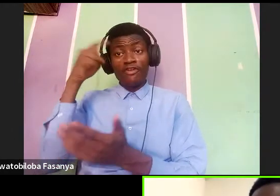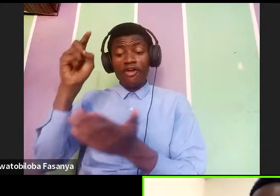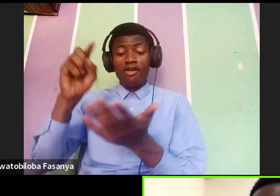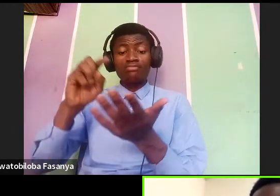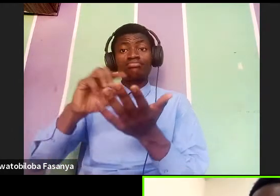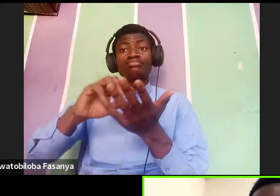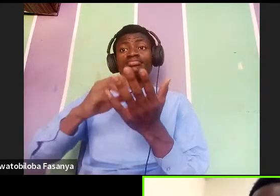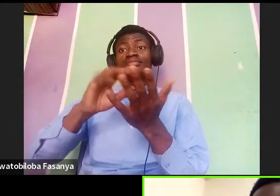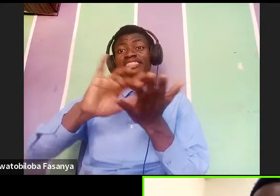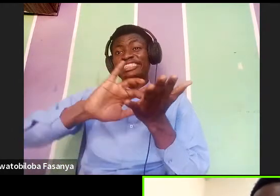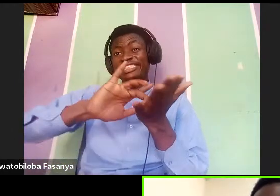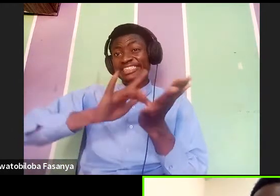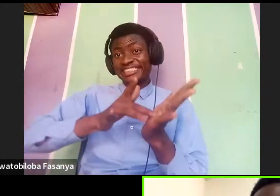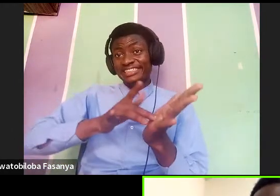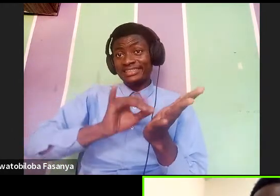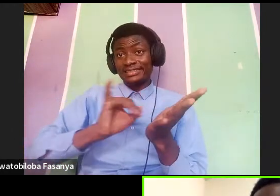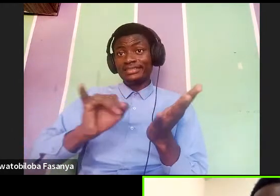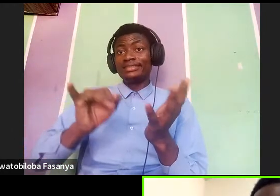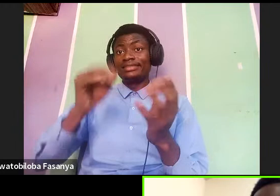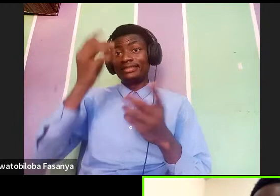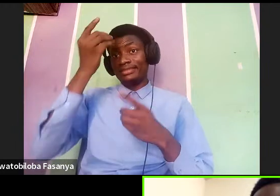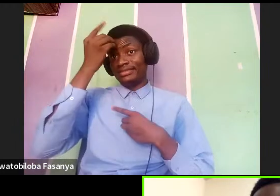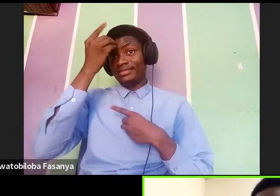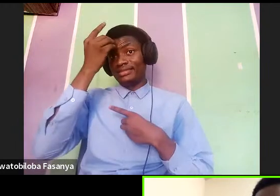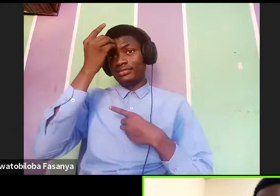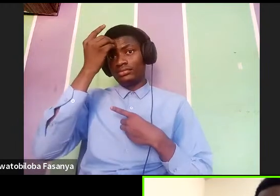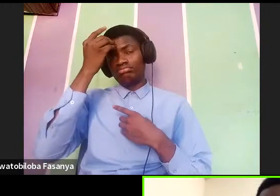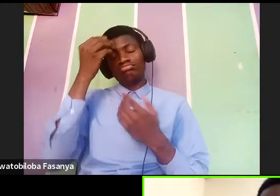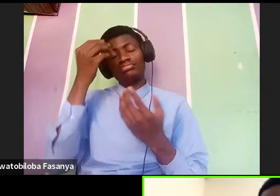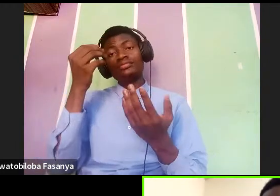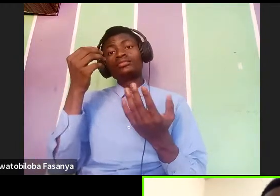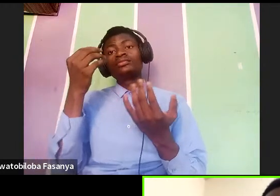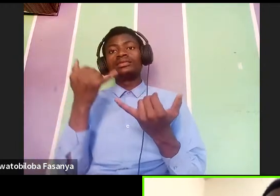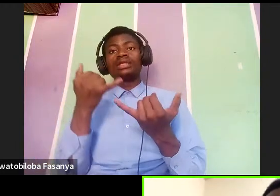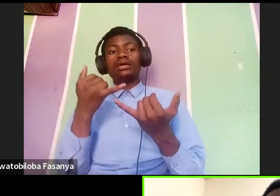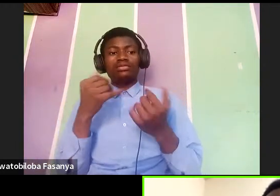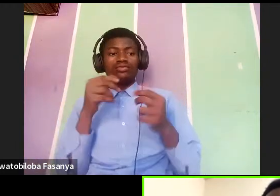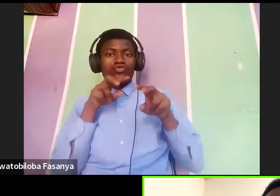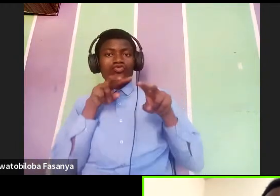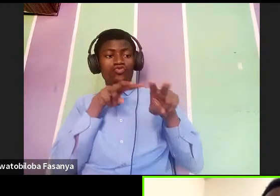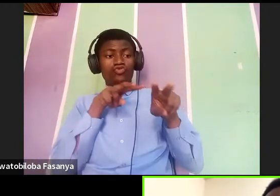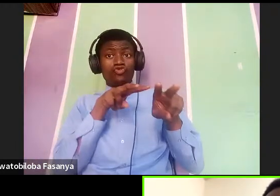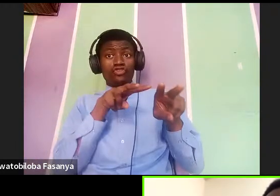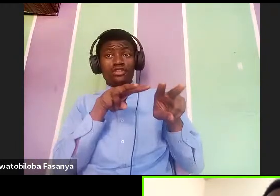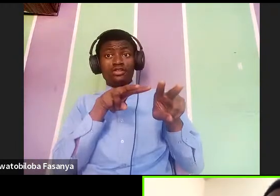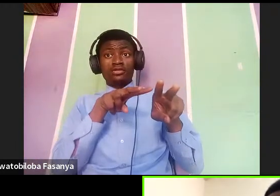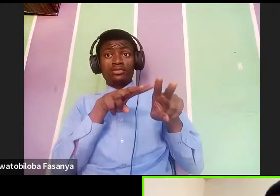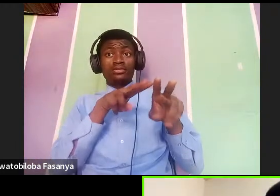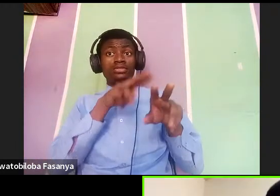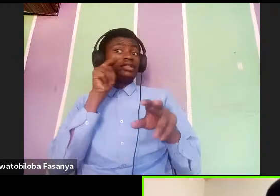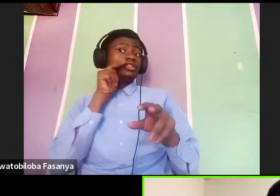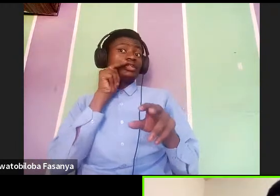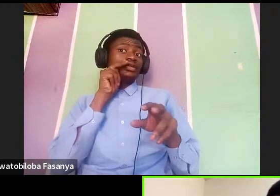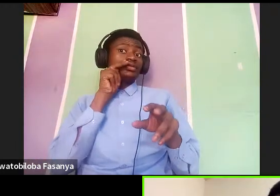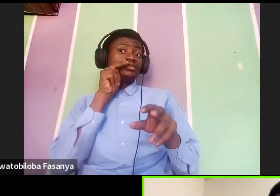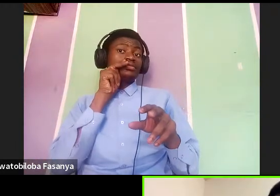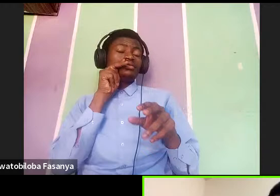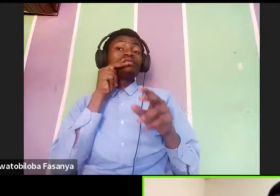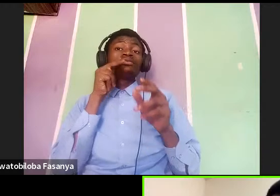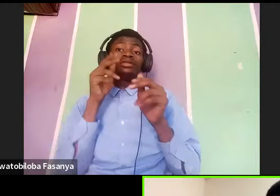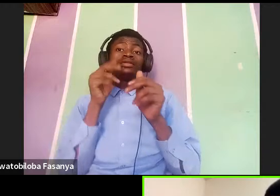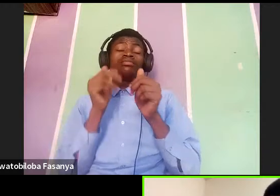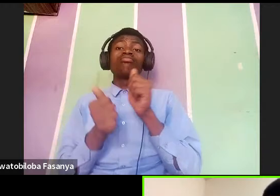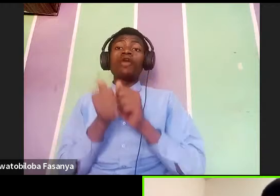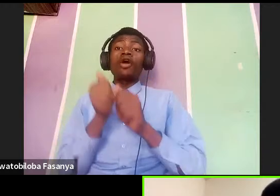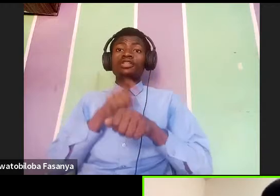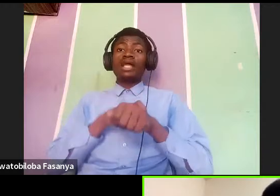would, in looking at Nigeria now, is most times people are in places where